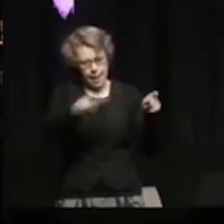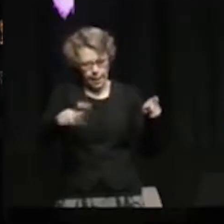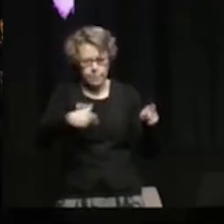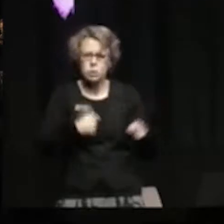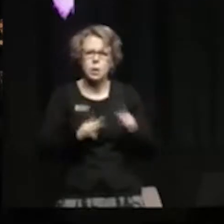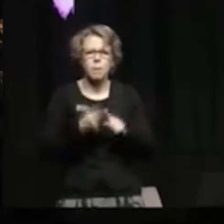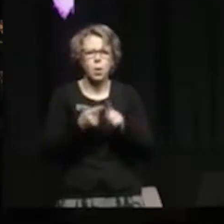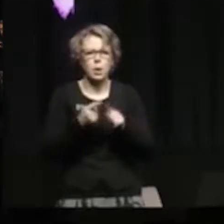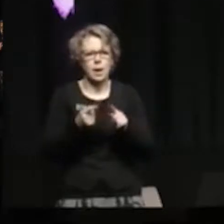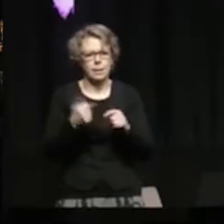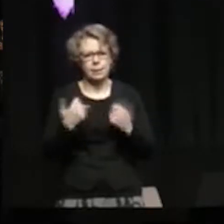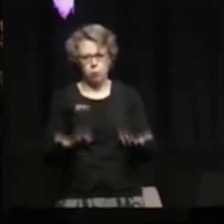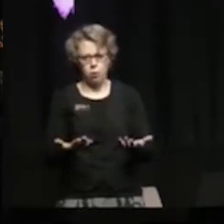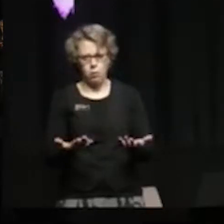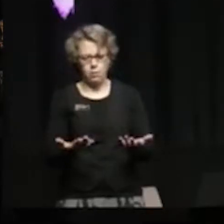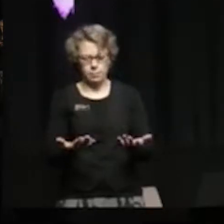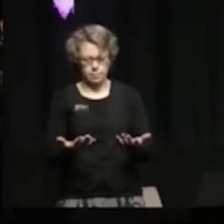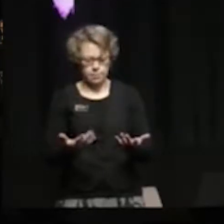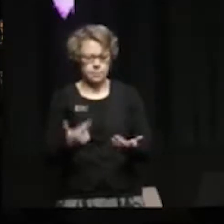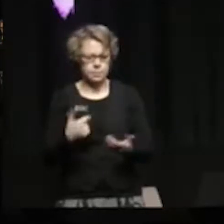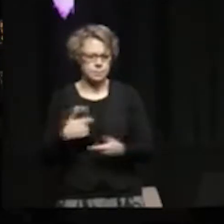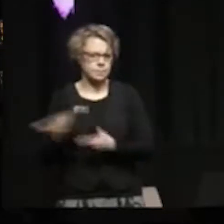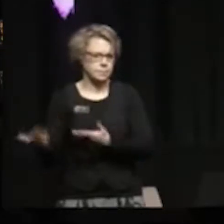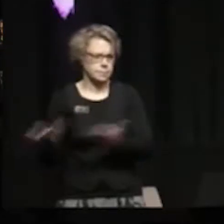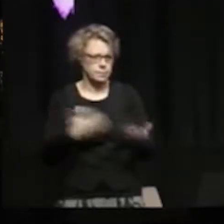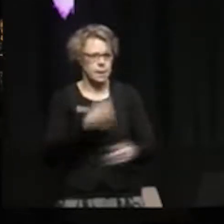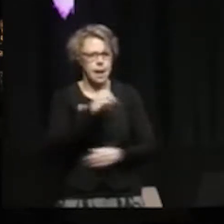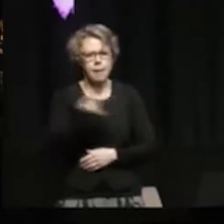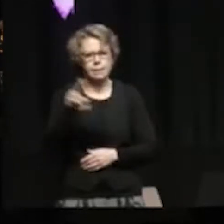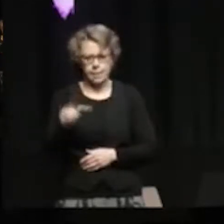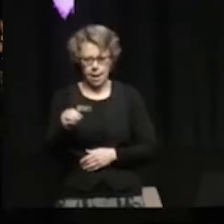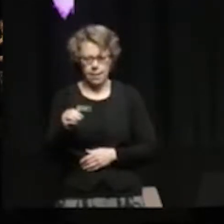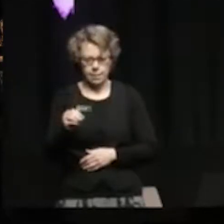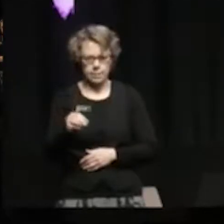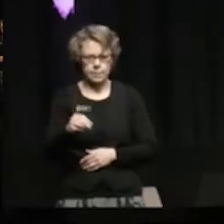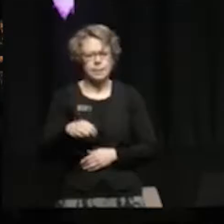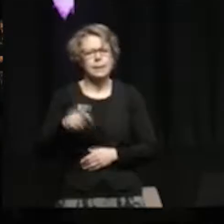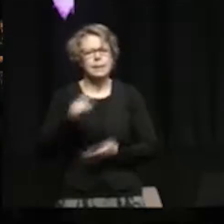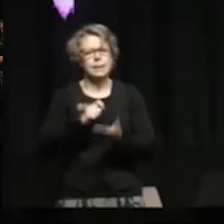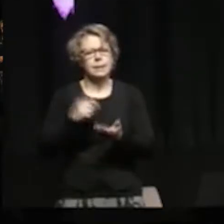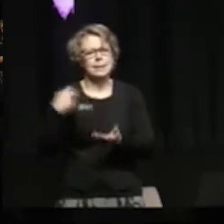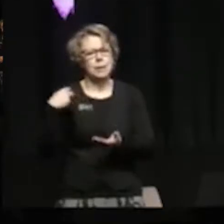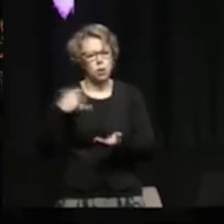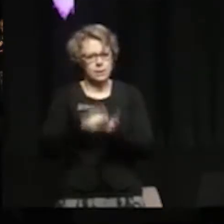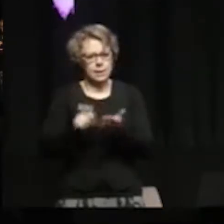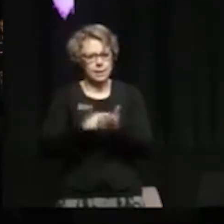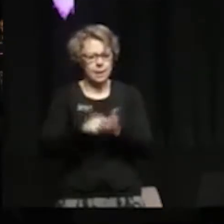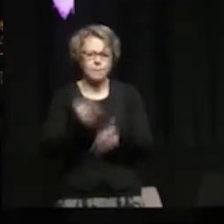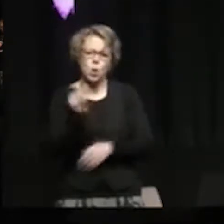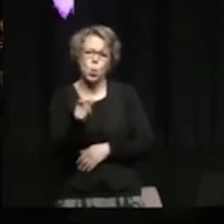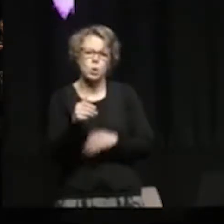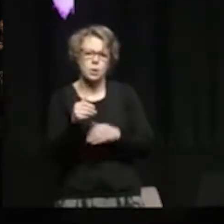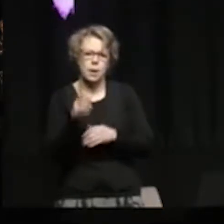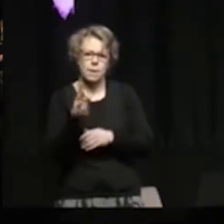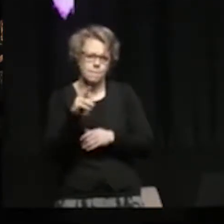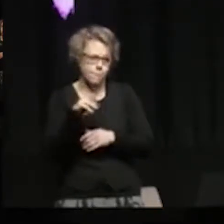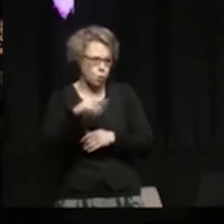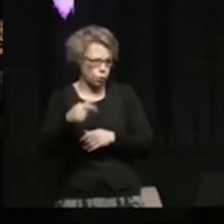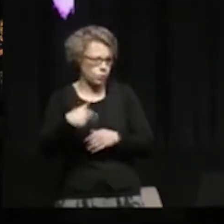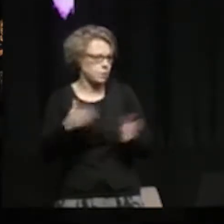start us off for the day. Can I present to the stage Anna Wigenmark, Secretary General, Föreningen Ordfront. Applause, keep